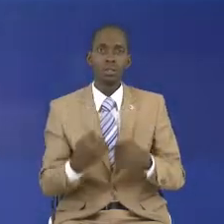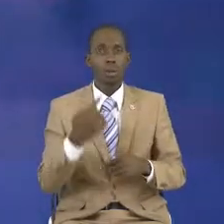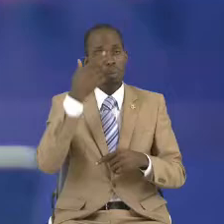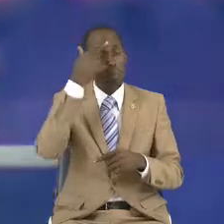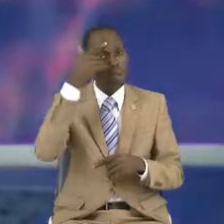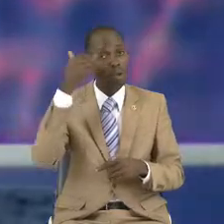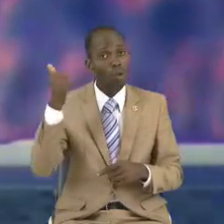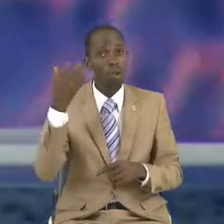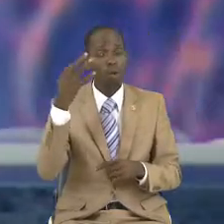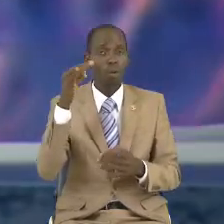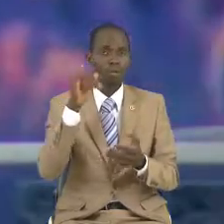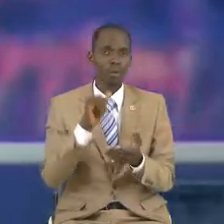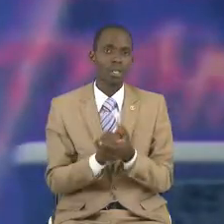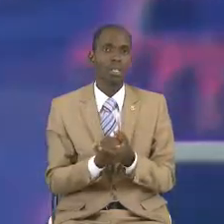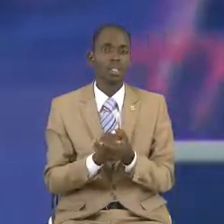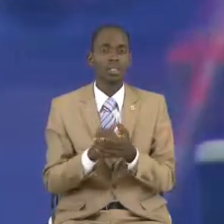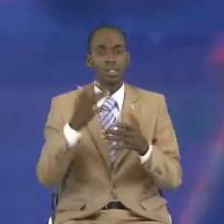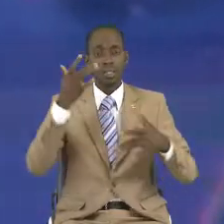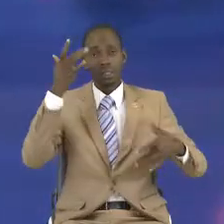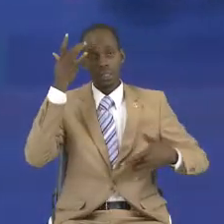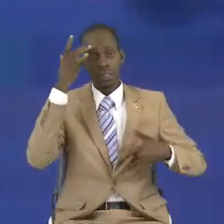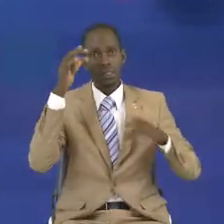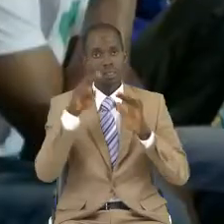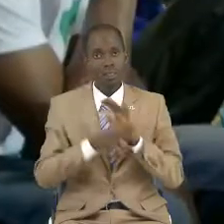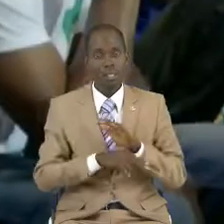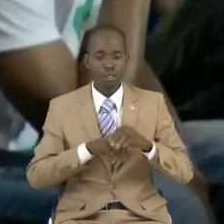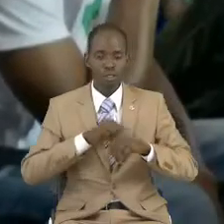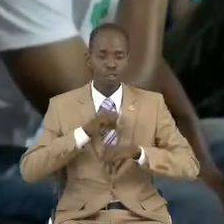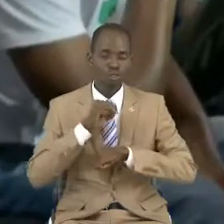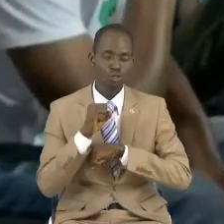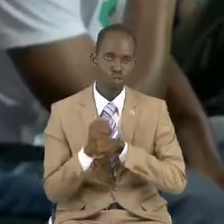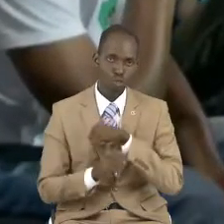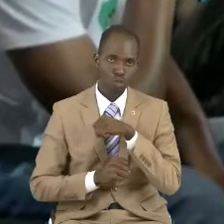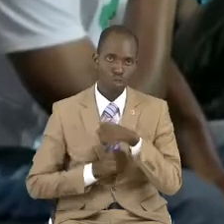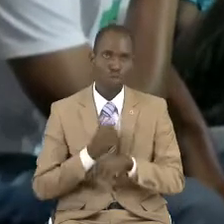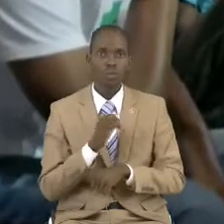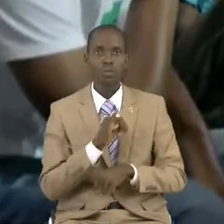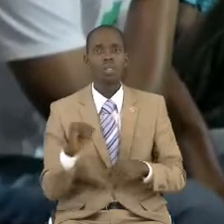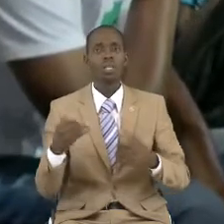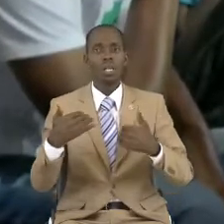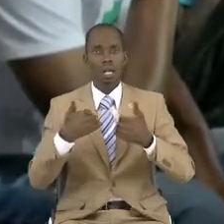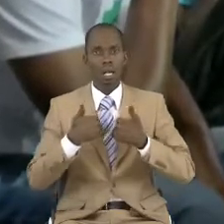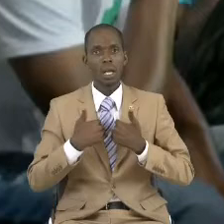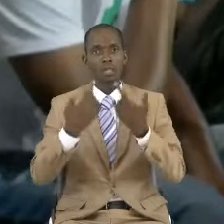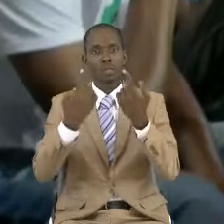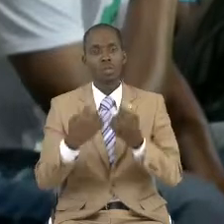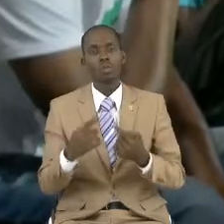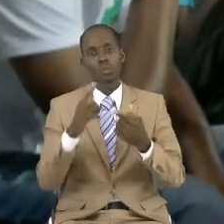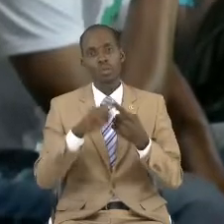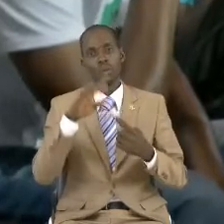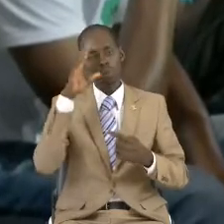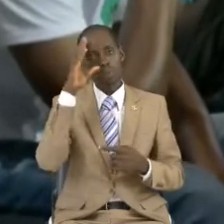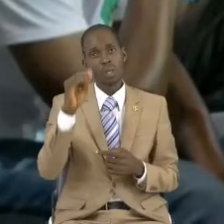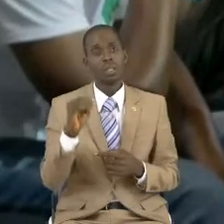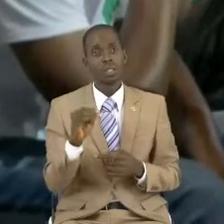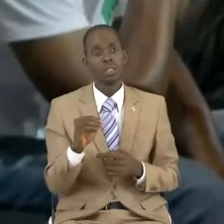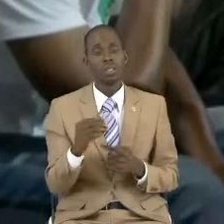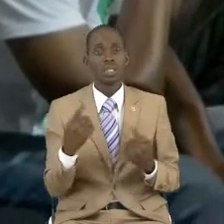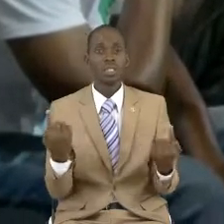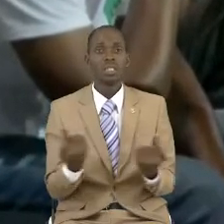that sickness suffering has come to man iniquity